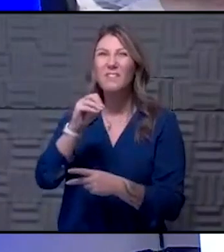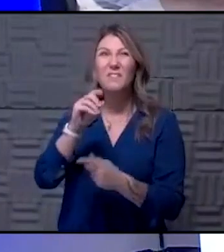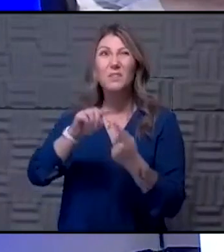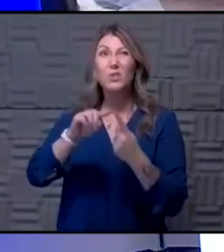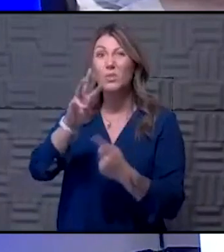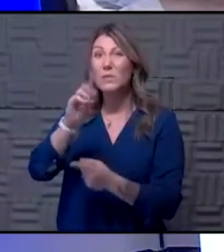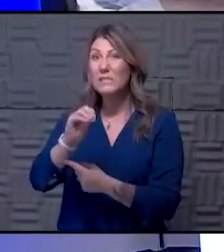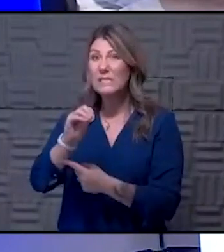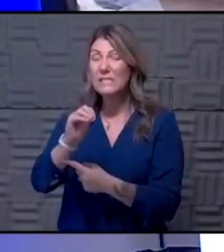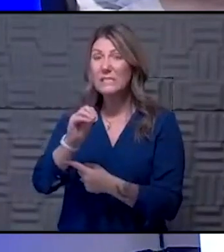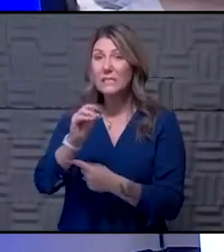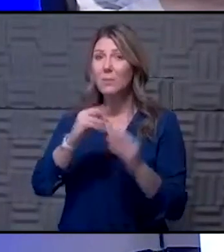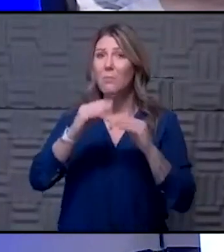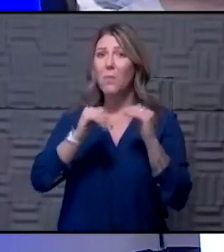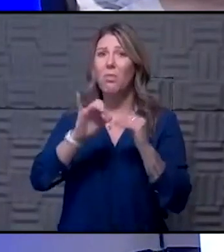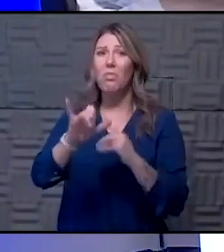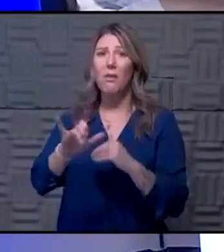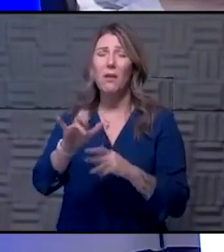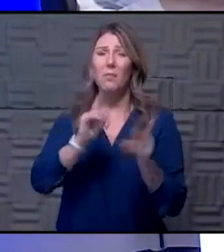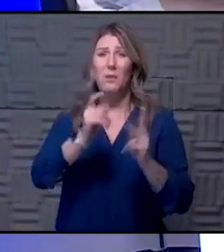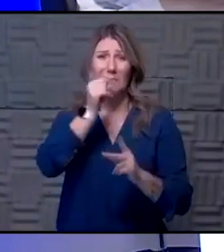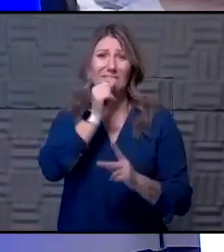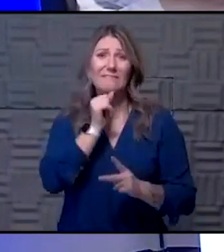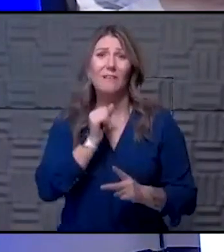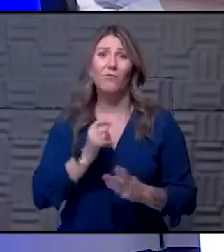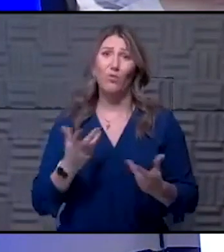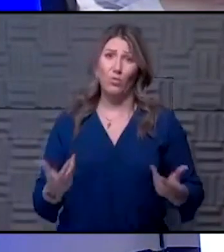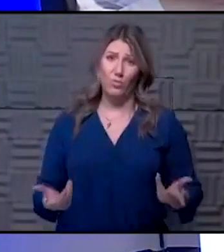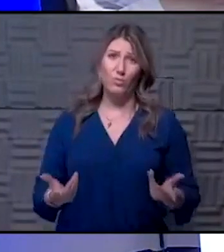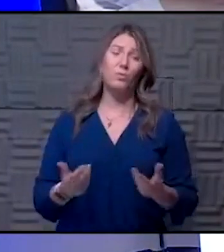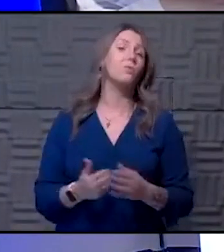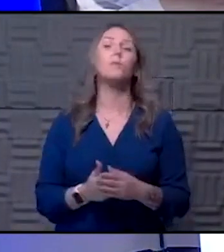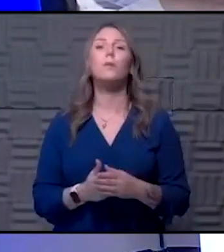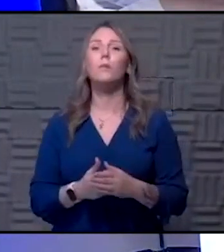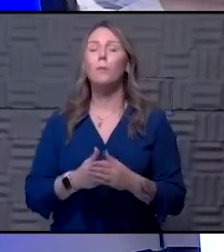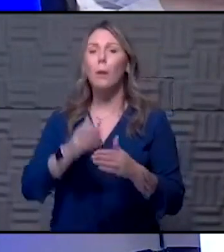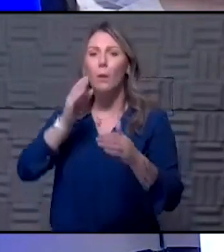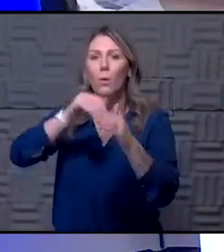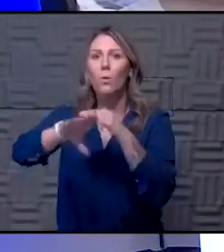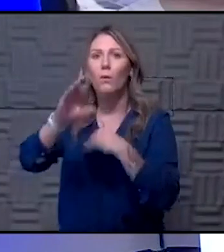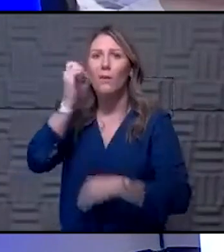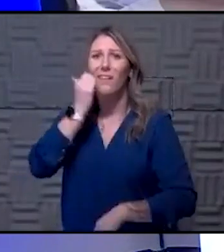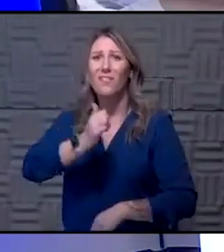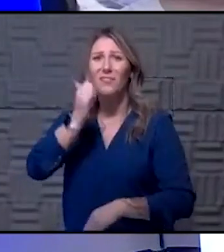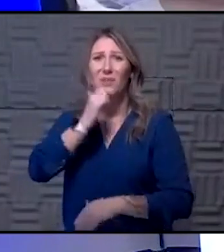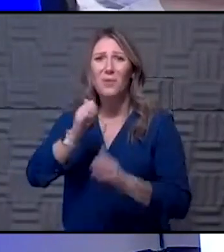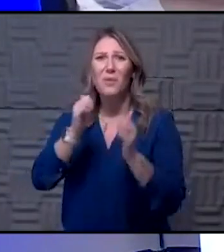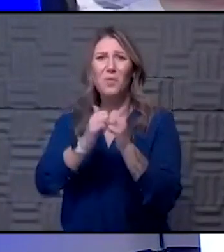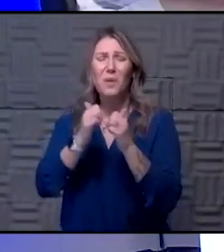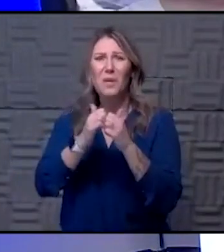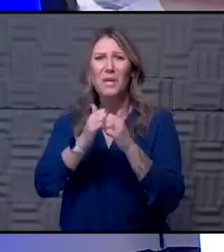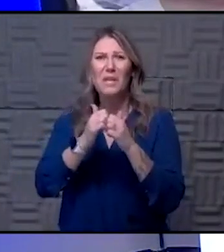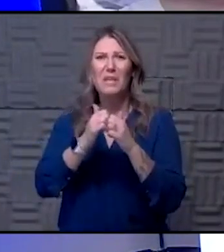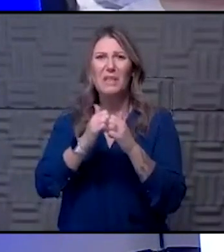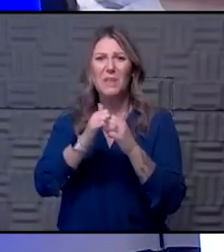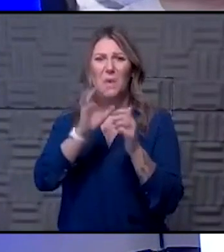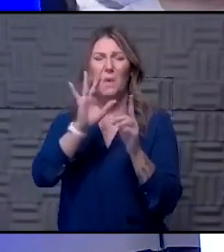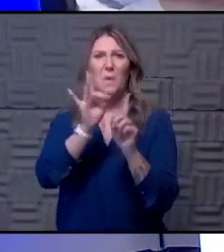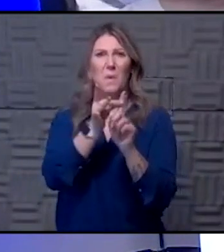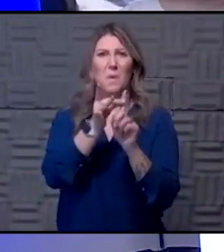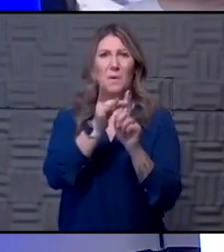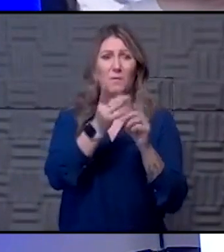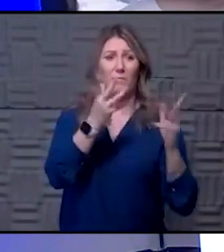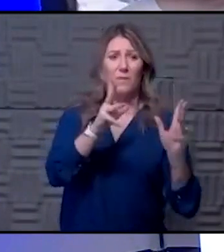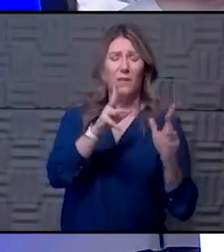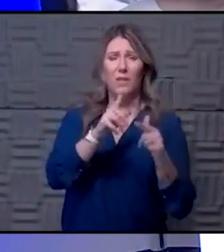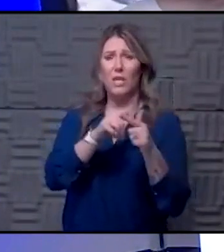60, and I bet even more than that, people suffer from this, that are coming in every day with long haul syndrome. That's a problem, and